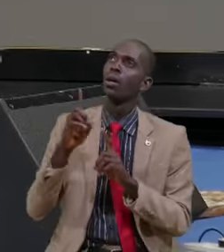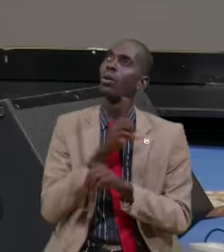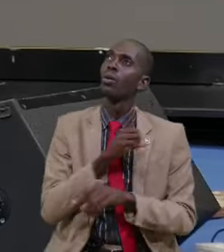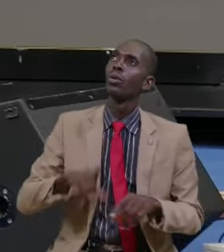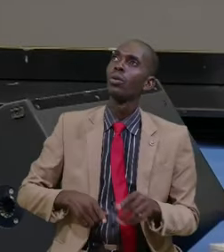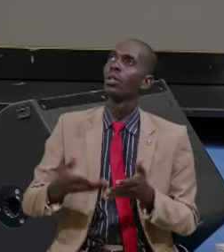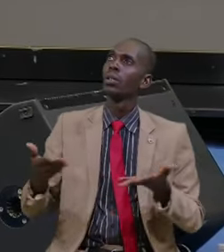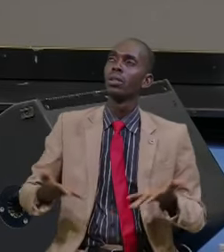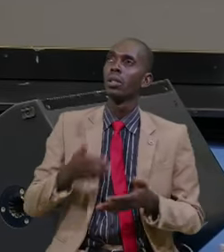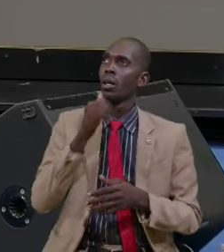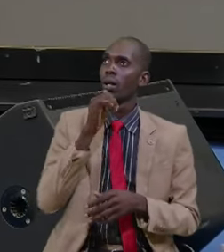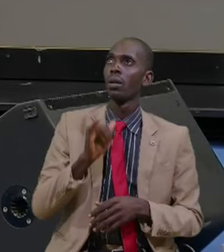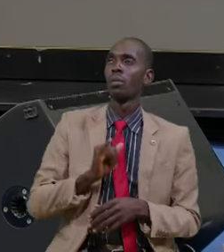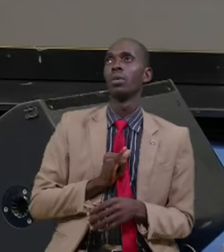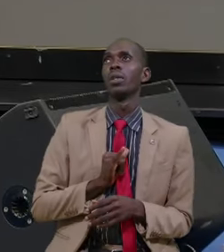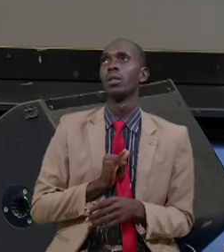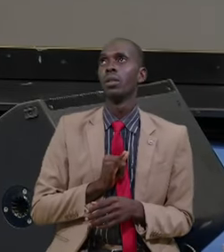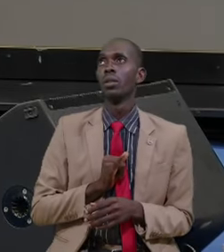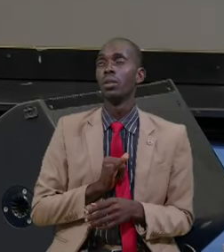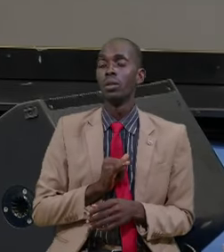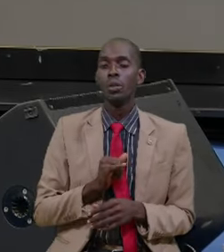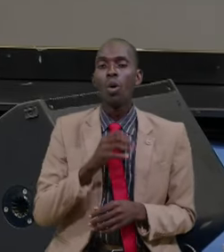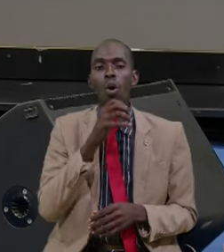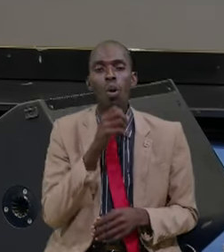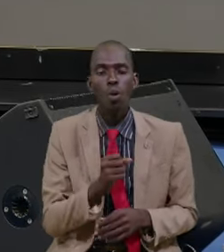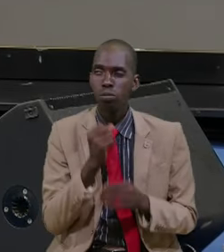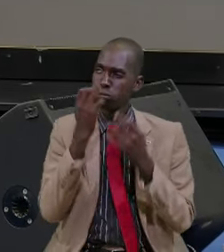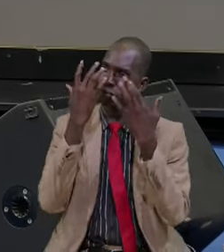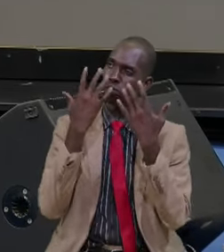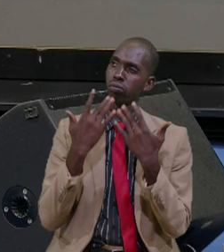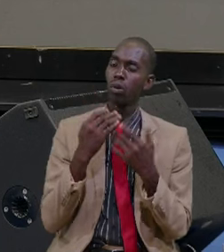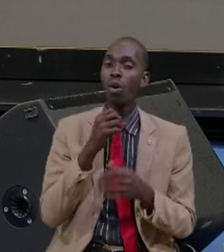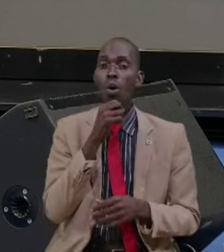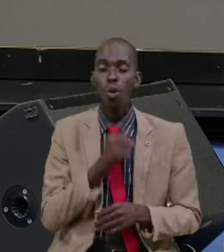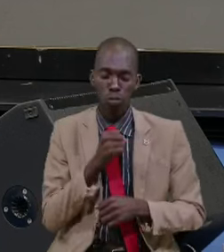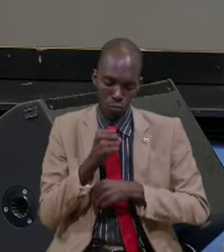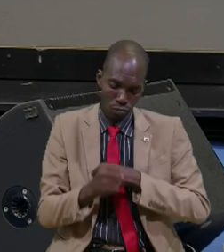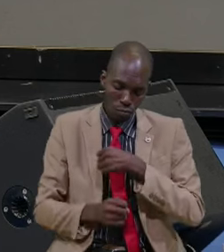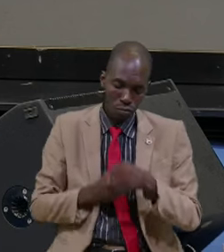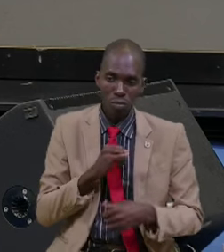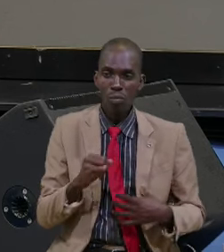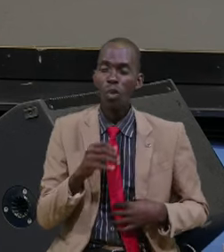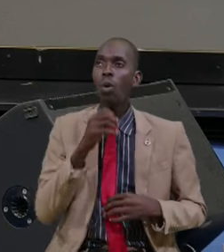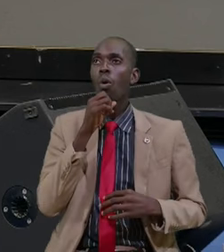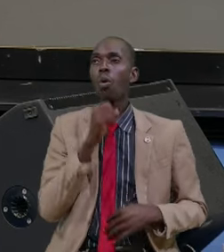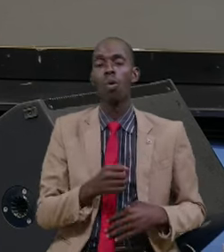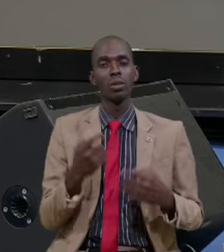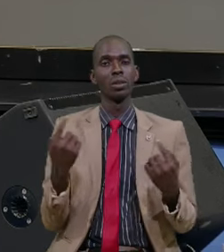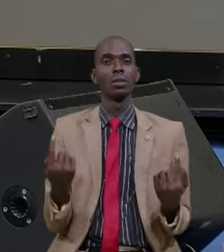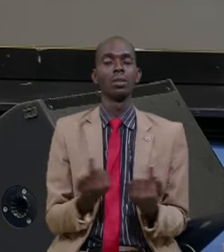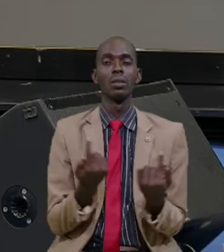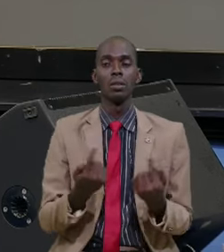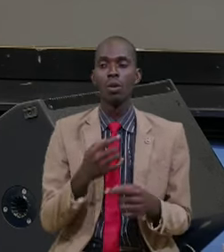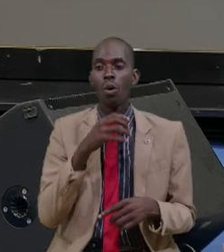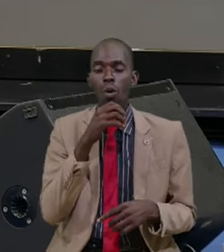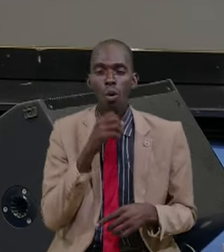am. Old sorrow, old suffering, old sin, old